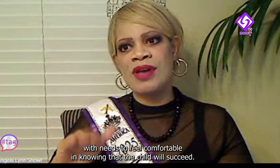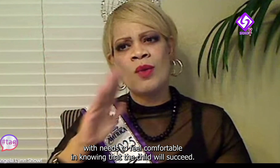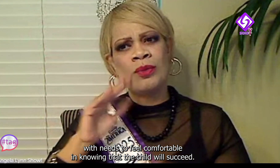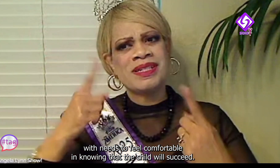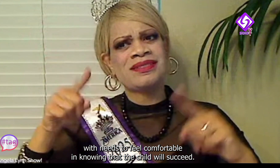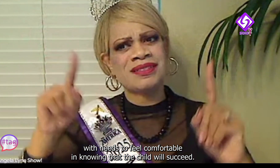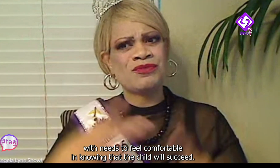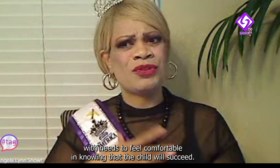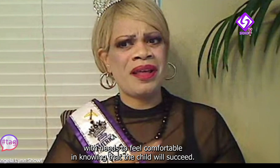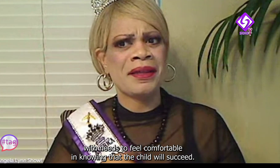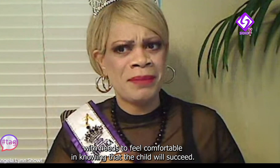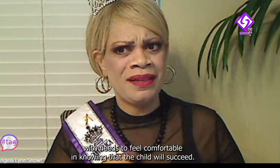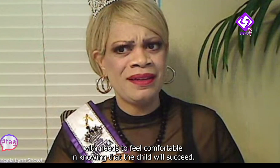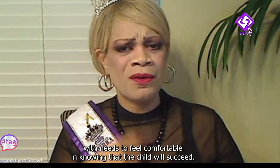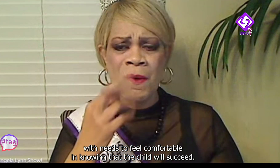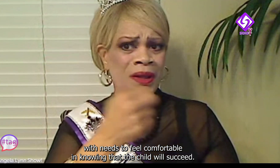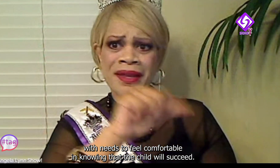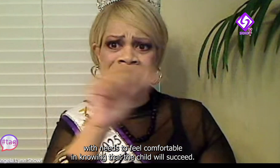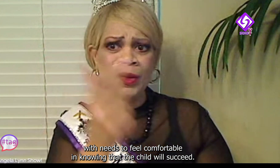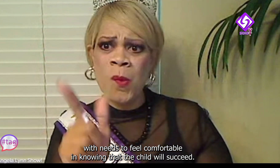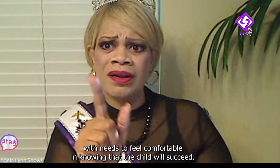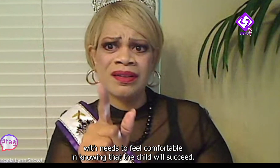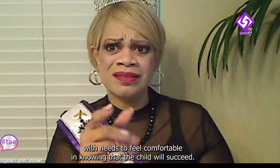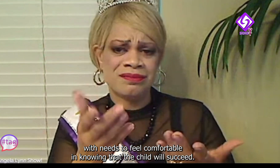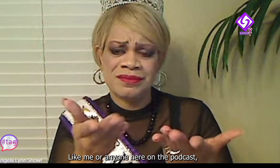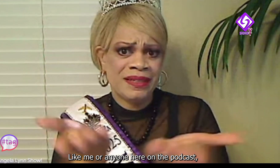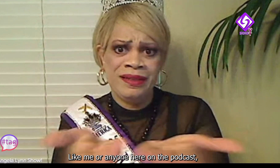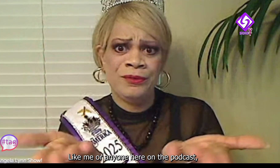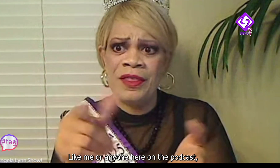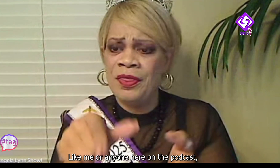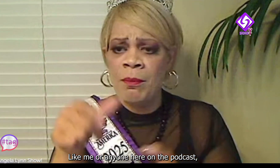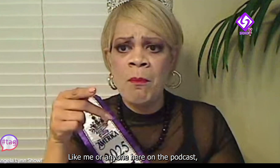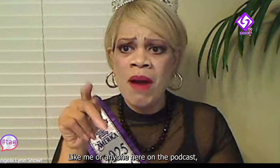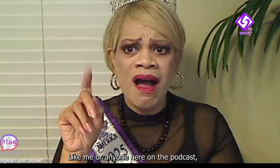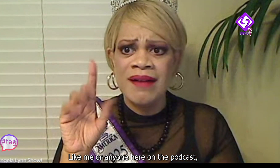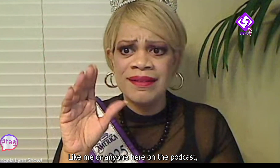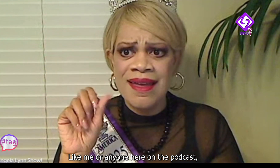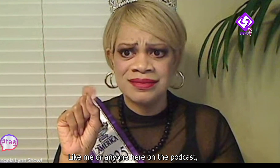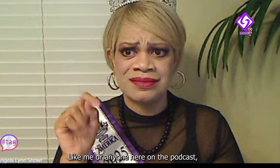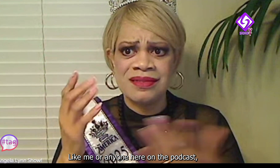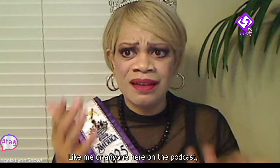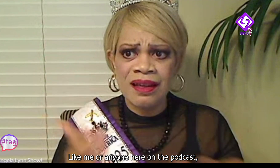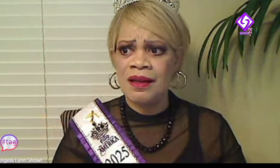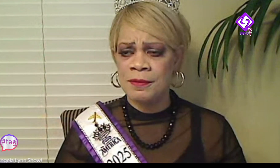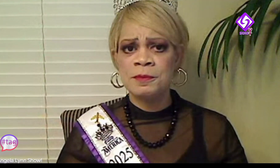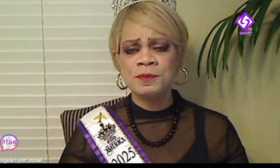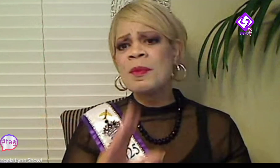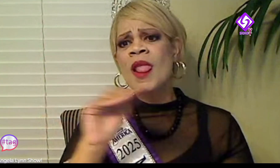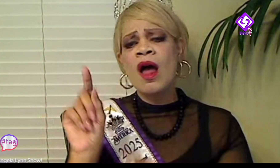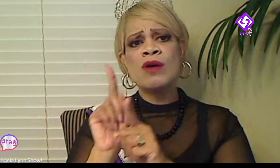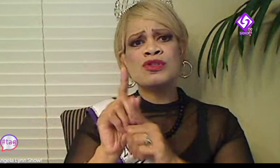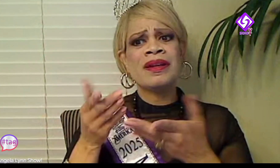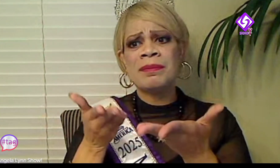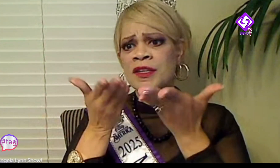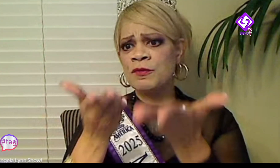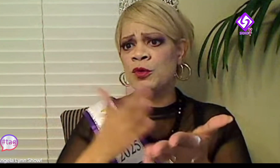feel comfortable in knowing that the child will succeed like me or anyone here on the podcast.